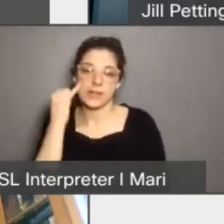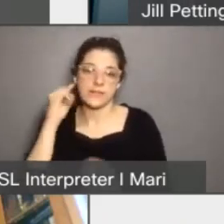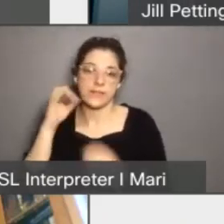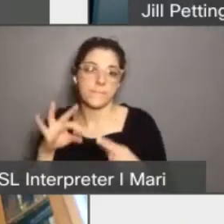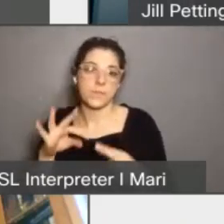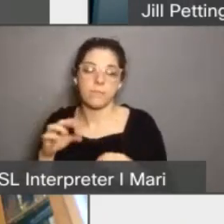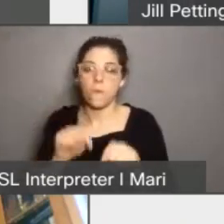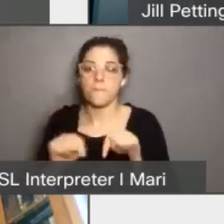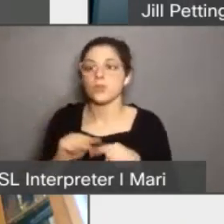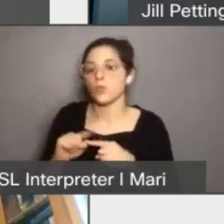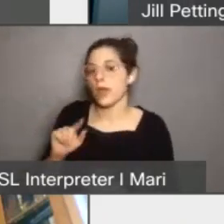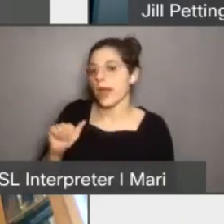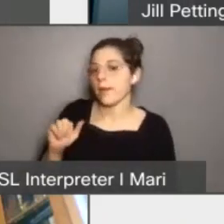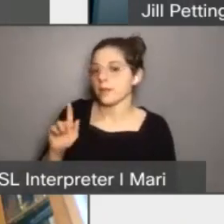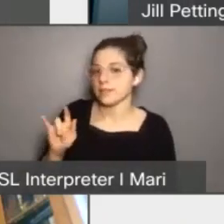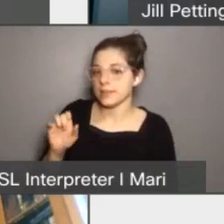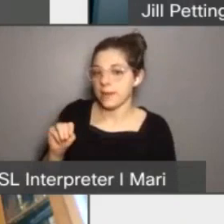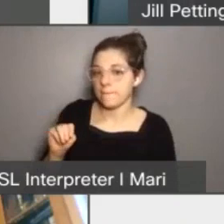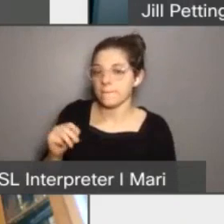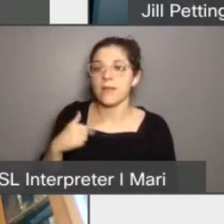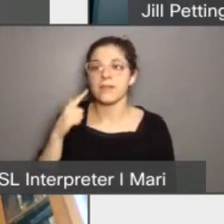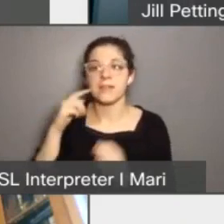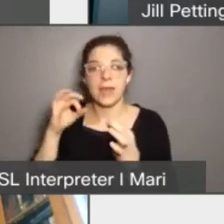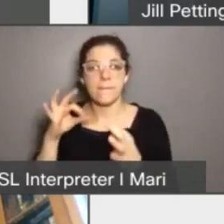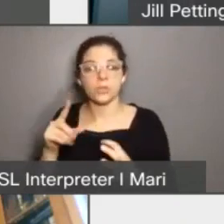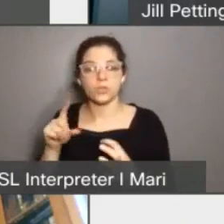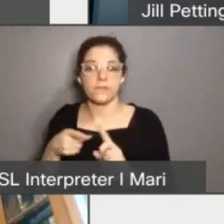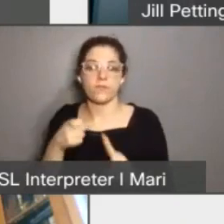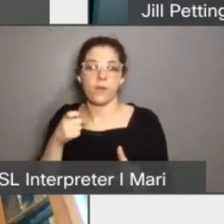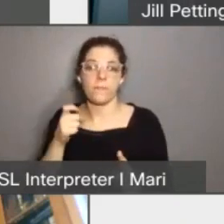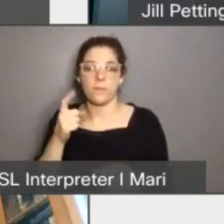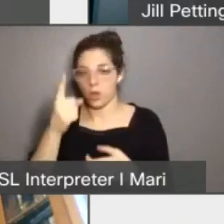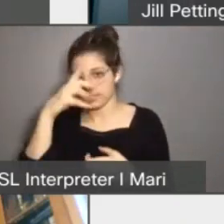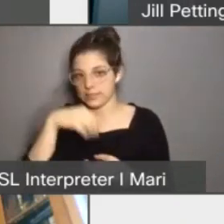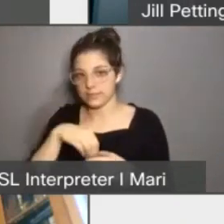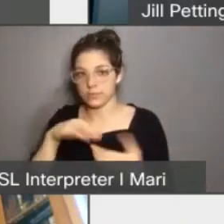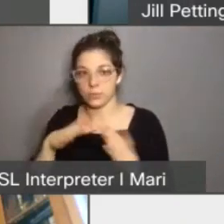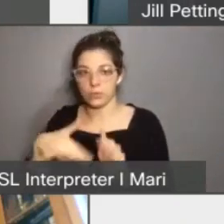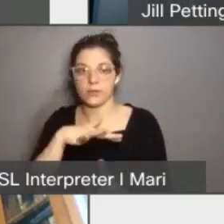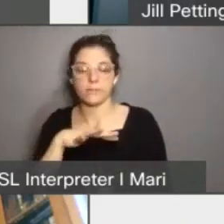about ableism, right? Yeah. So I think the input should come from the autism community. Yeah.